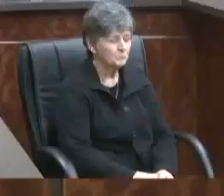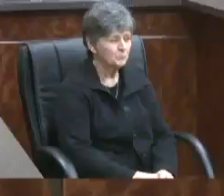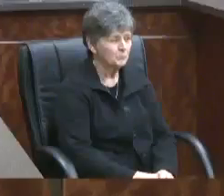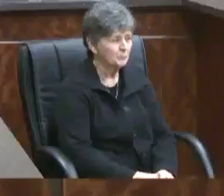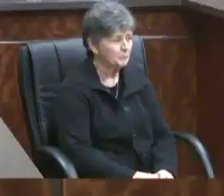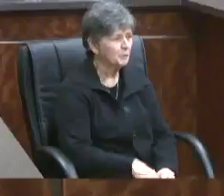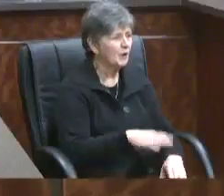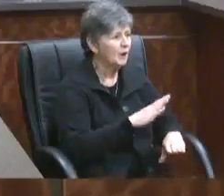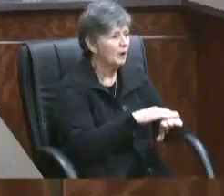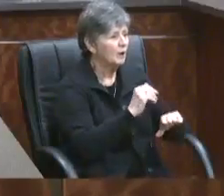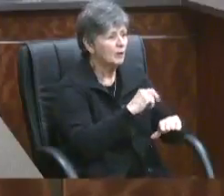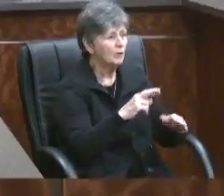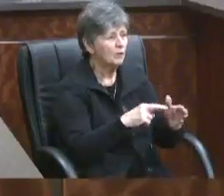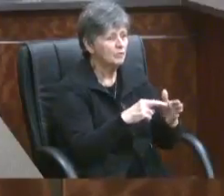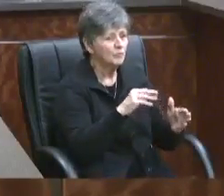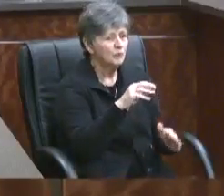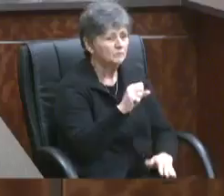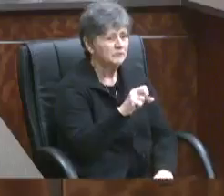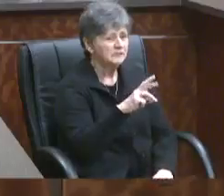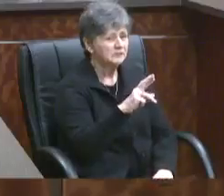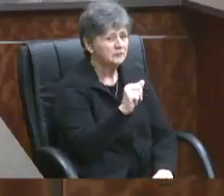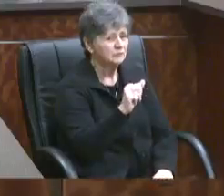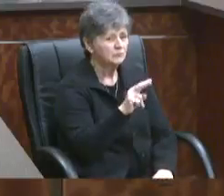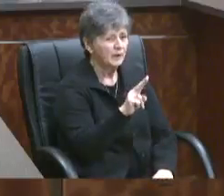Call the roll, Ms. Rau.